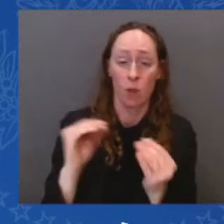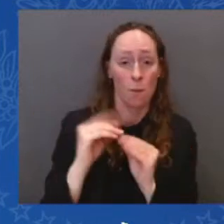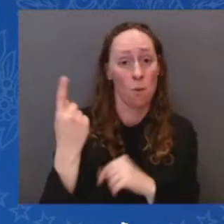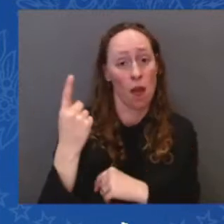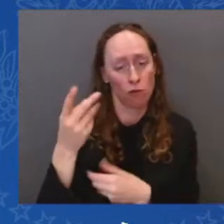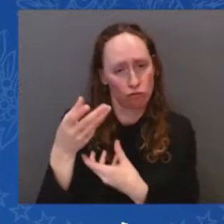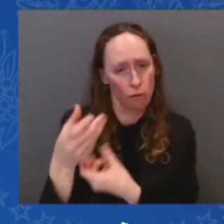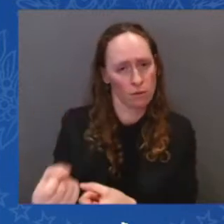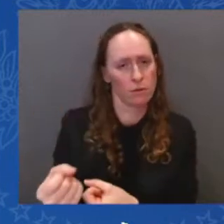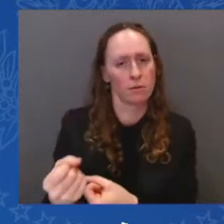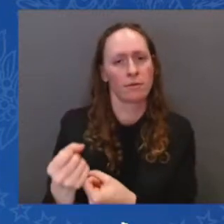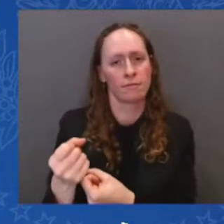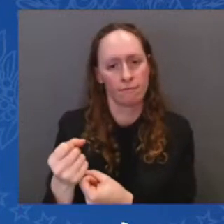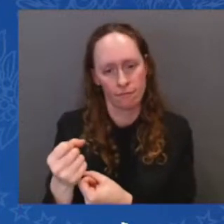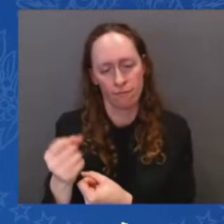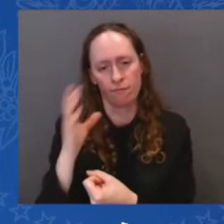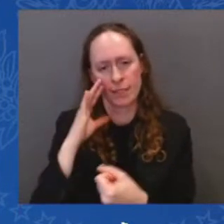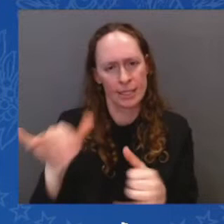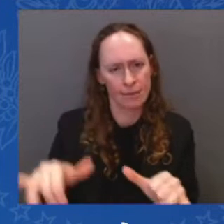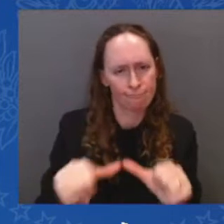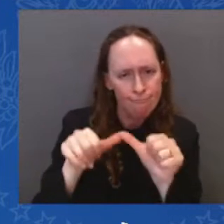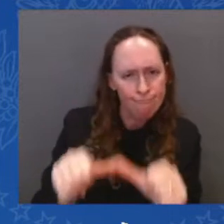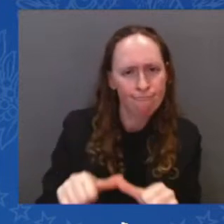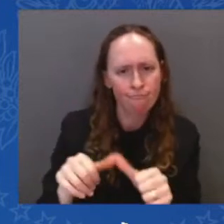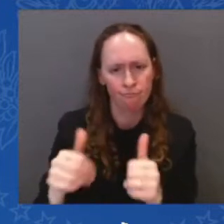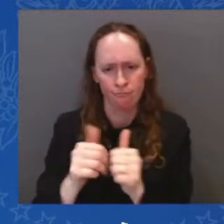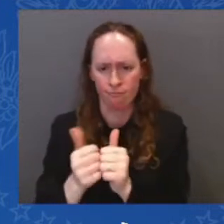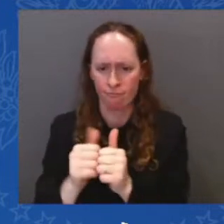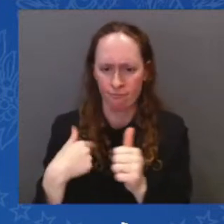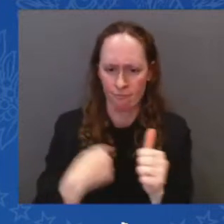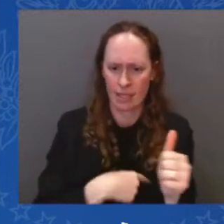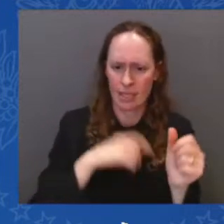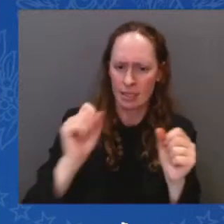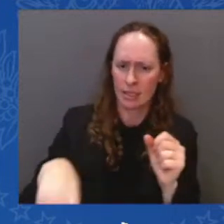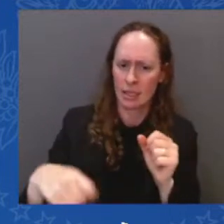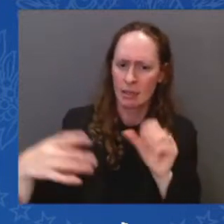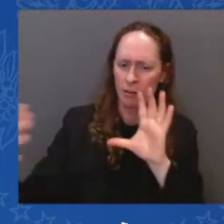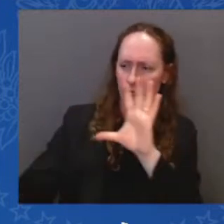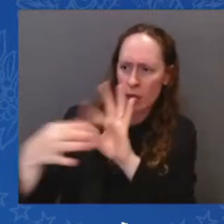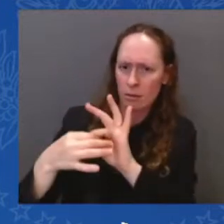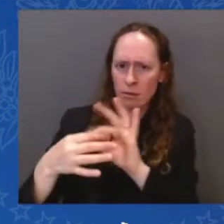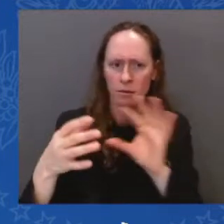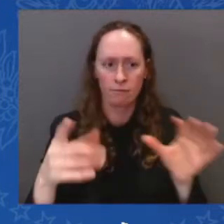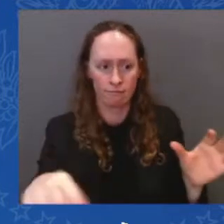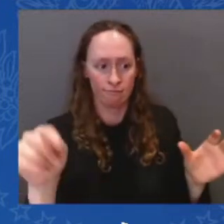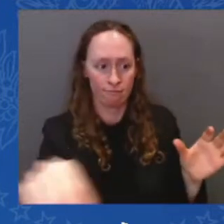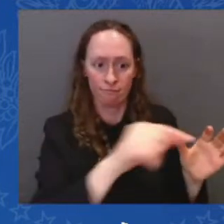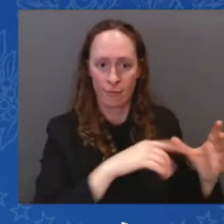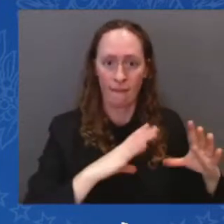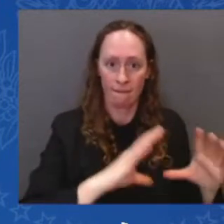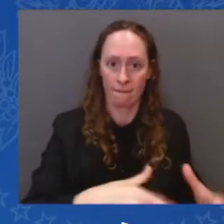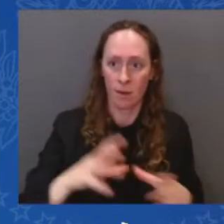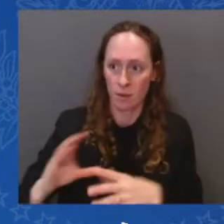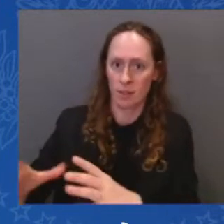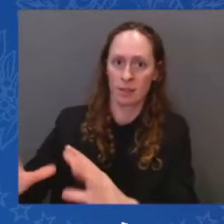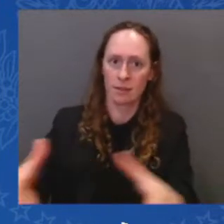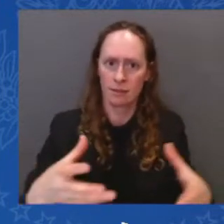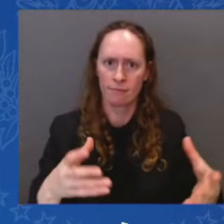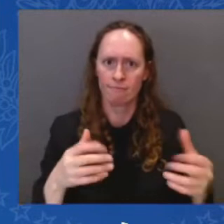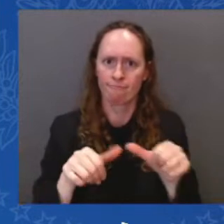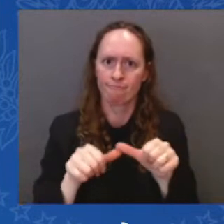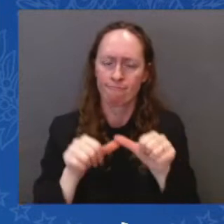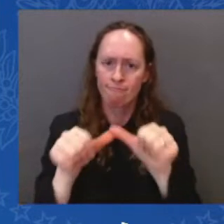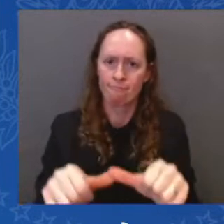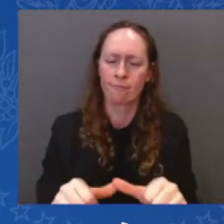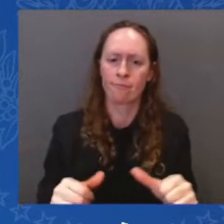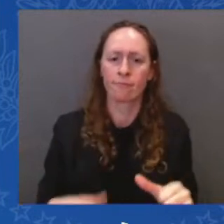force, ensuring the American people know their military and its service members, active, Guard, Reserve, and